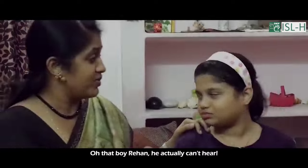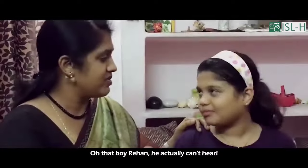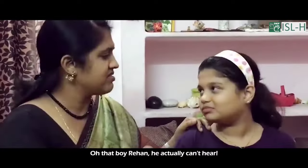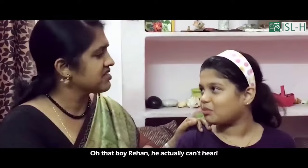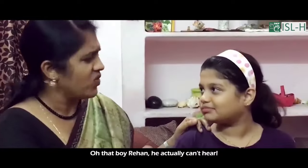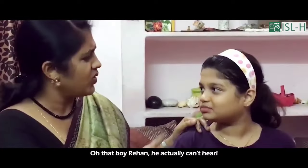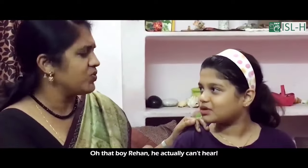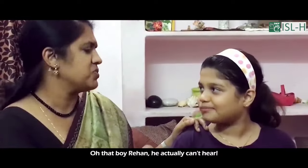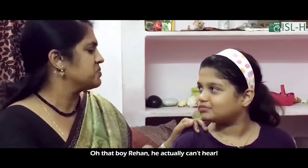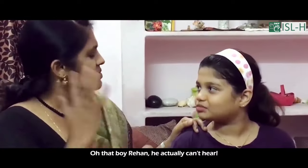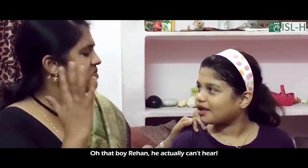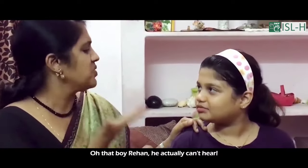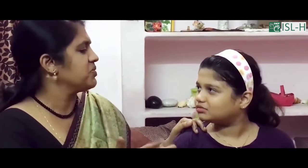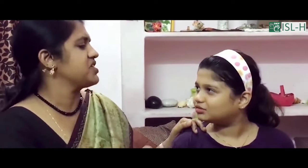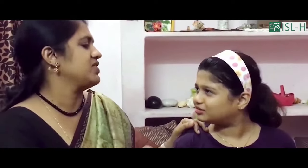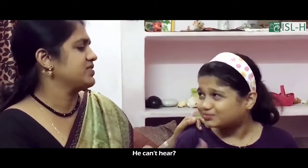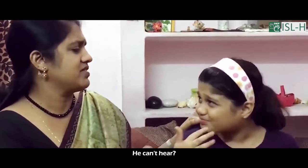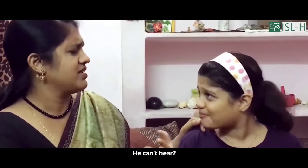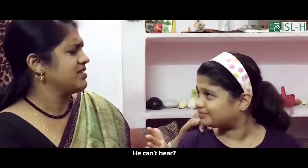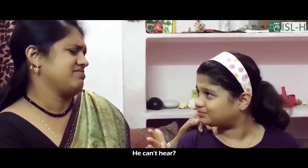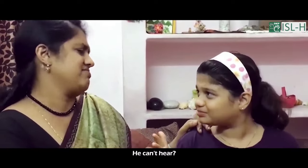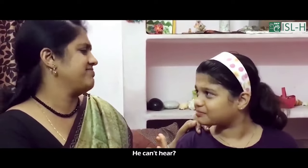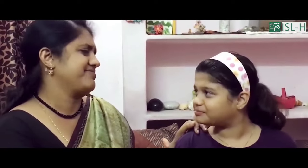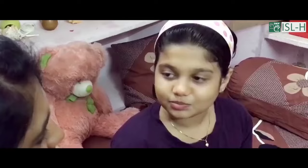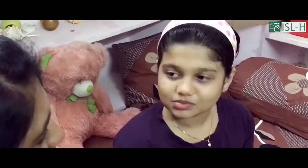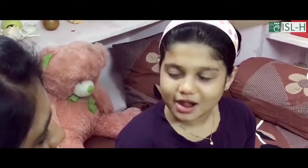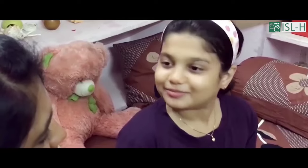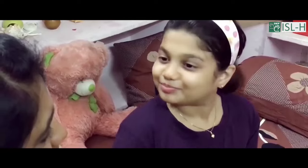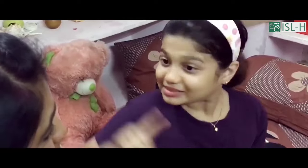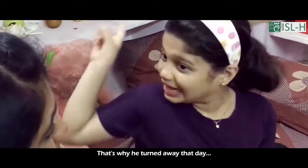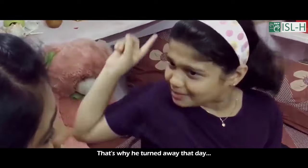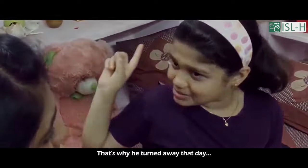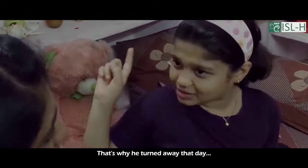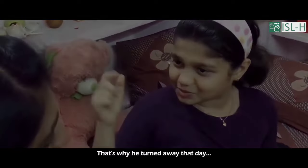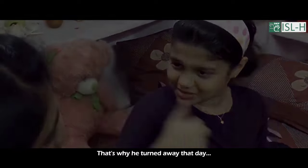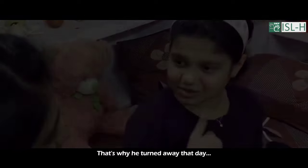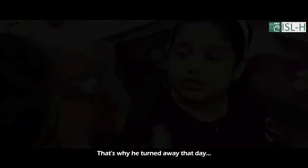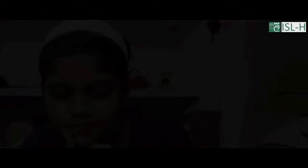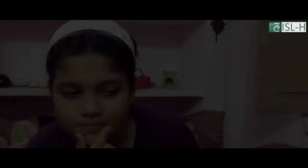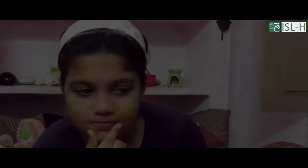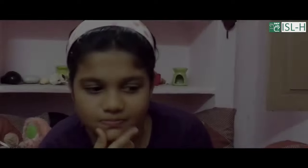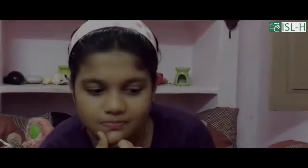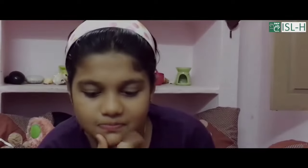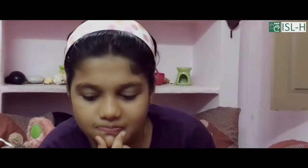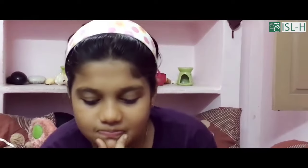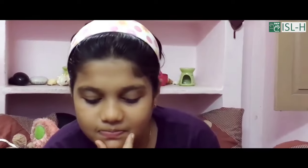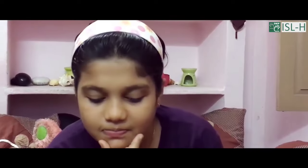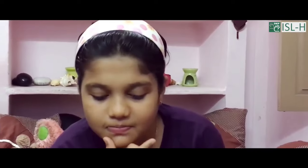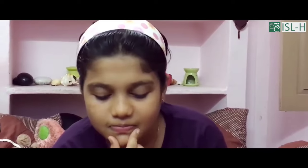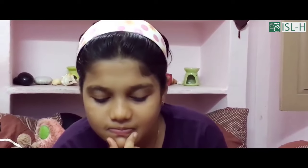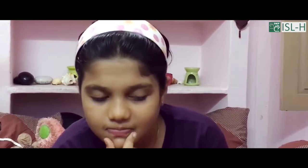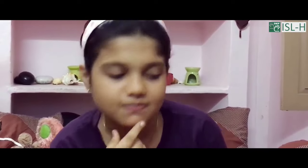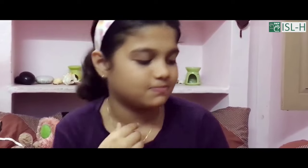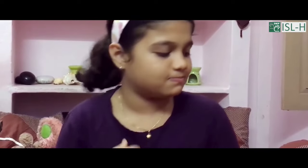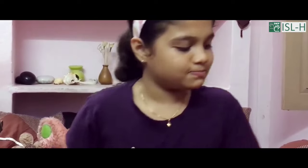Oh, that boy Rehan. He actually can't hear, ma. He can't hear? That's why he turned away that day?